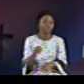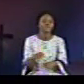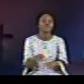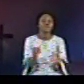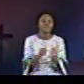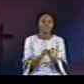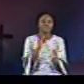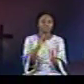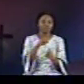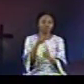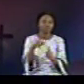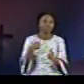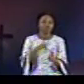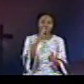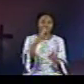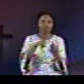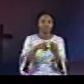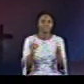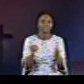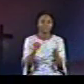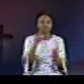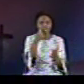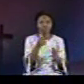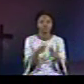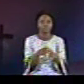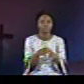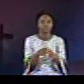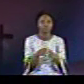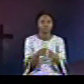And I want to tell you, tomorrow will be greater than today.